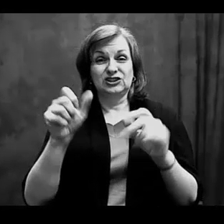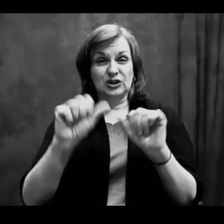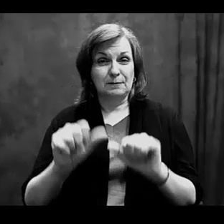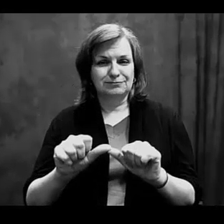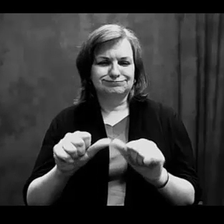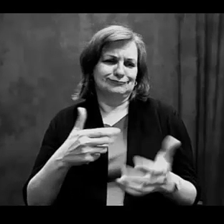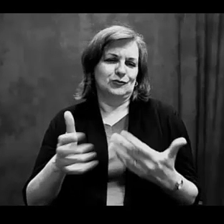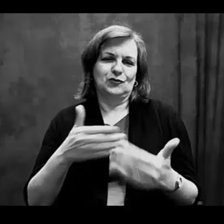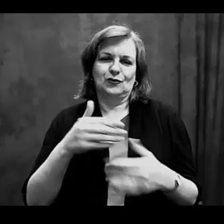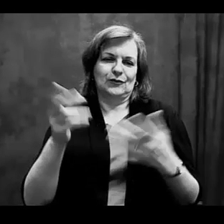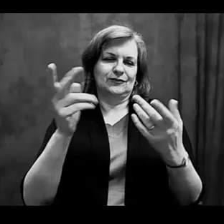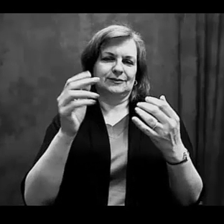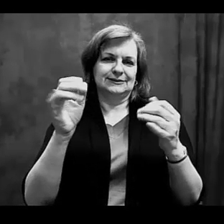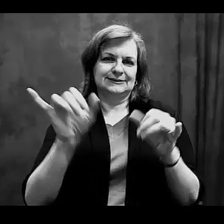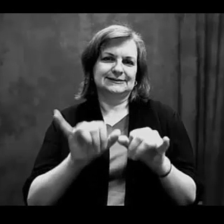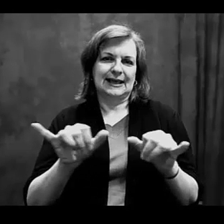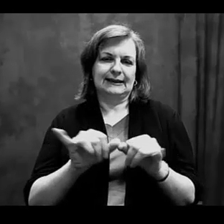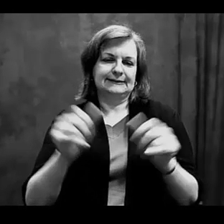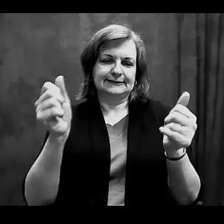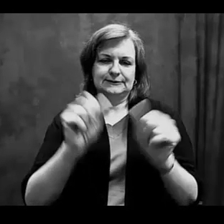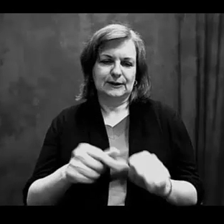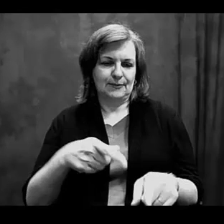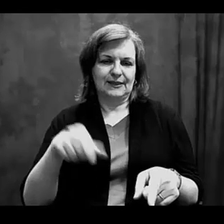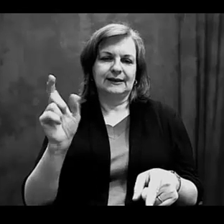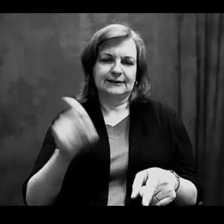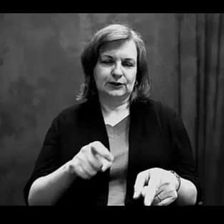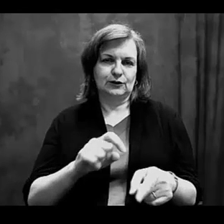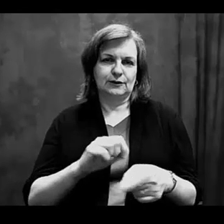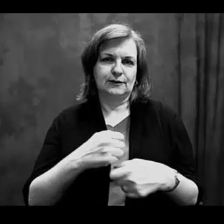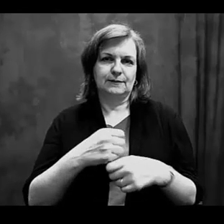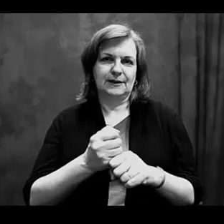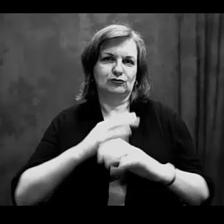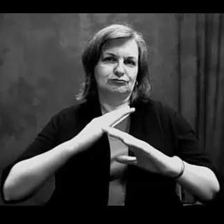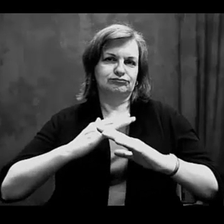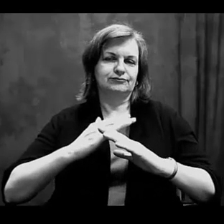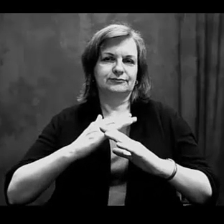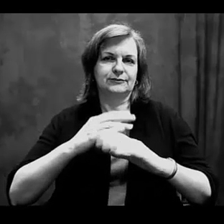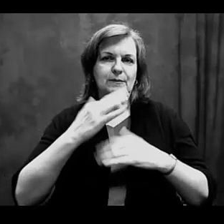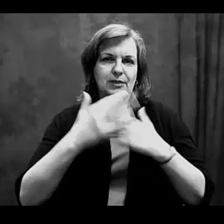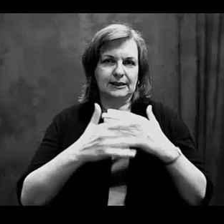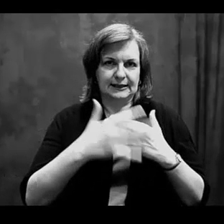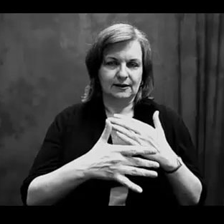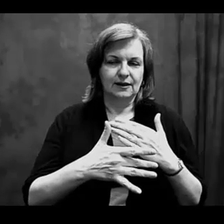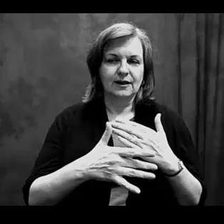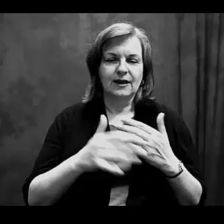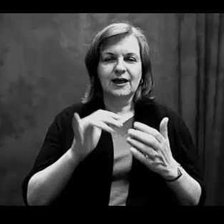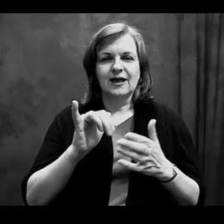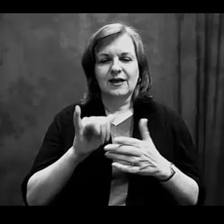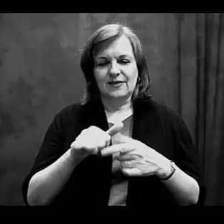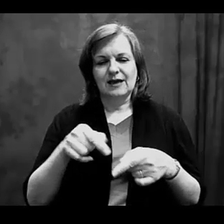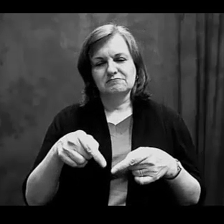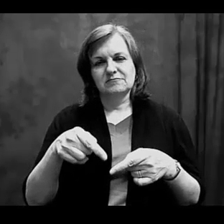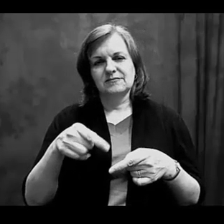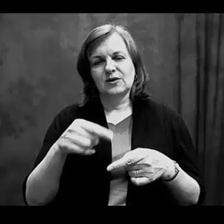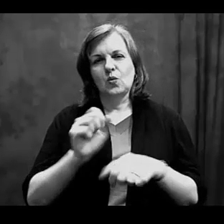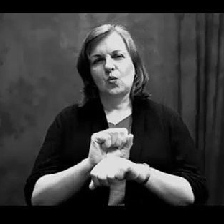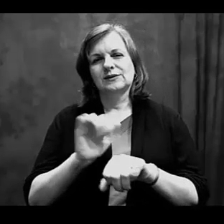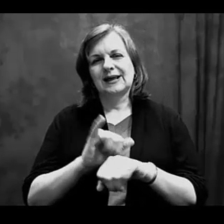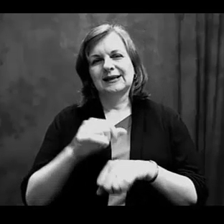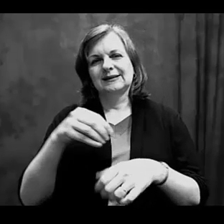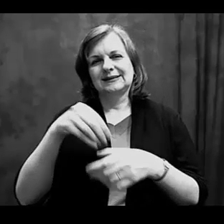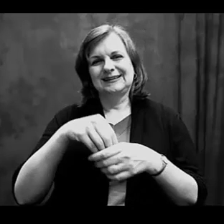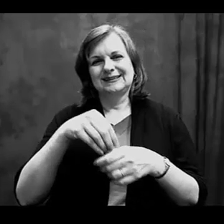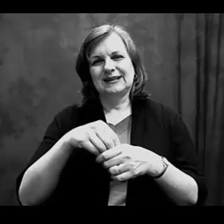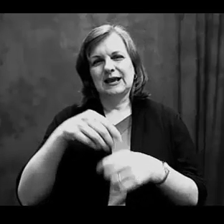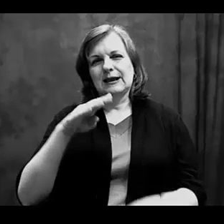later on. And platelets, well, look at this. Platelets are kind of whatever size and shape they need to be to help you clot